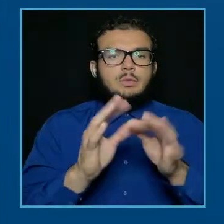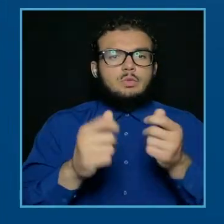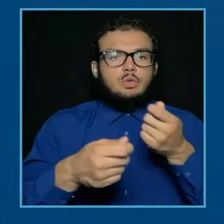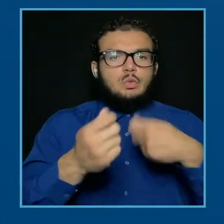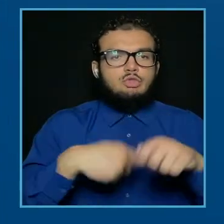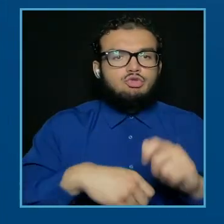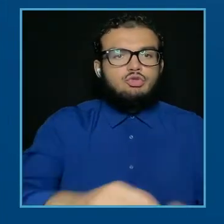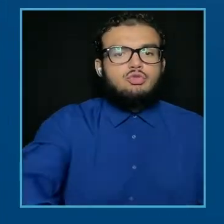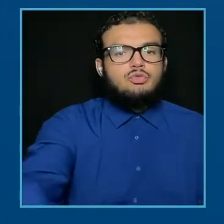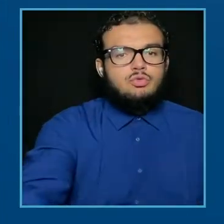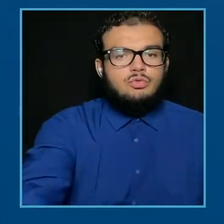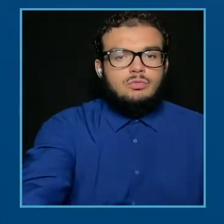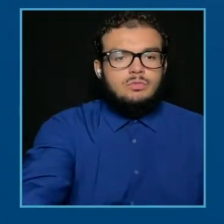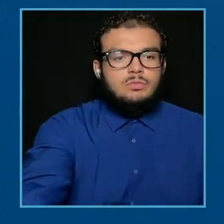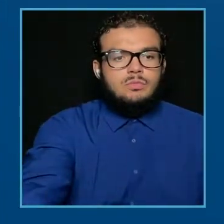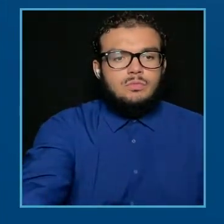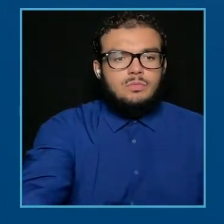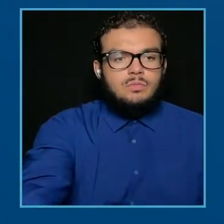Mr. Middleton, you got your hand up?